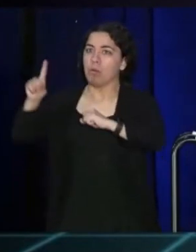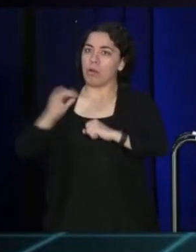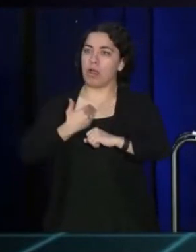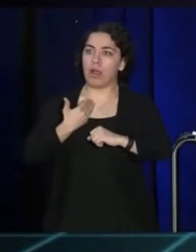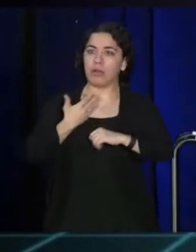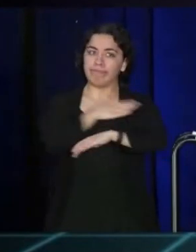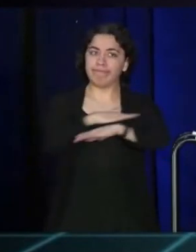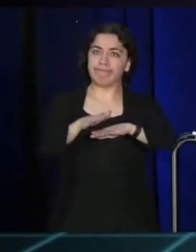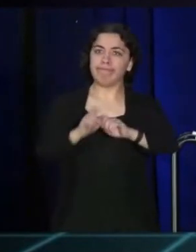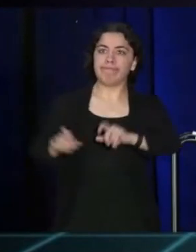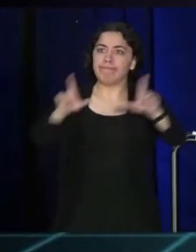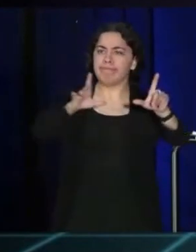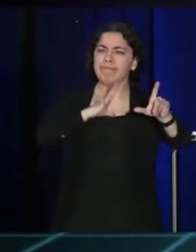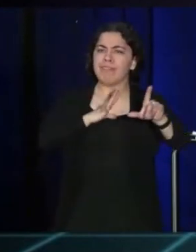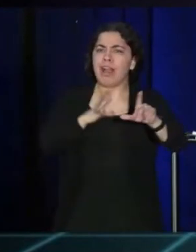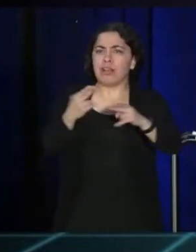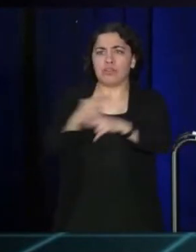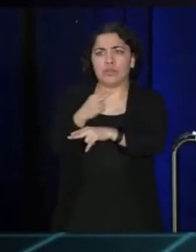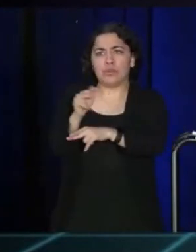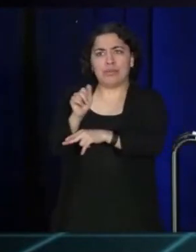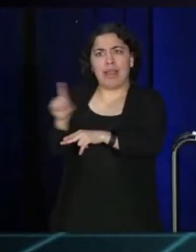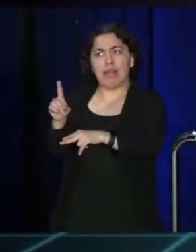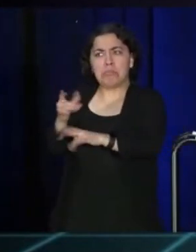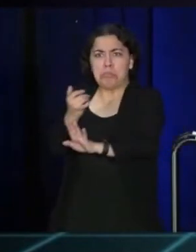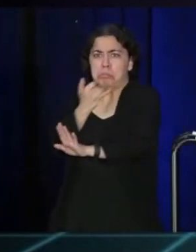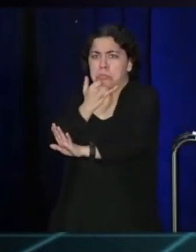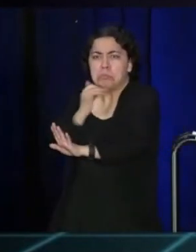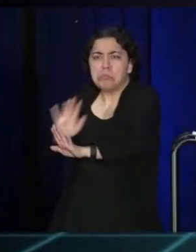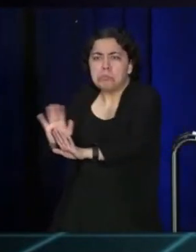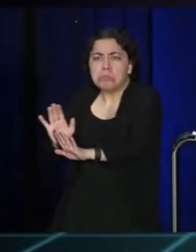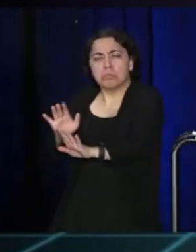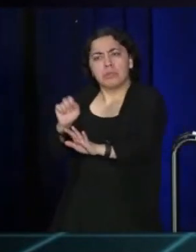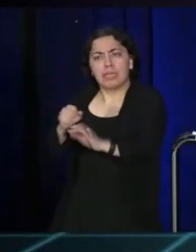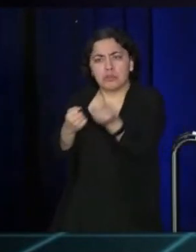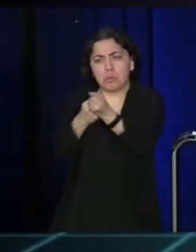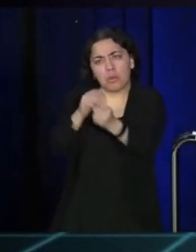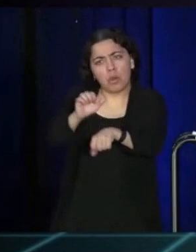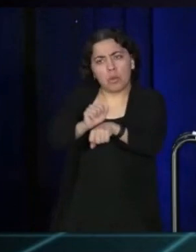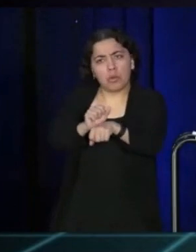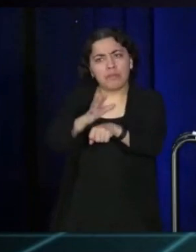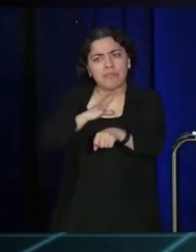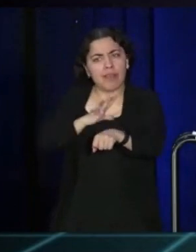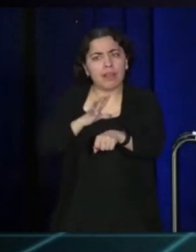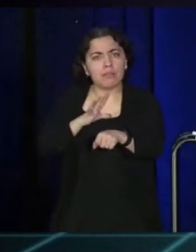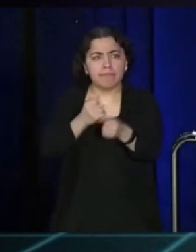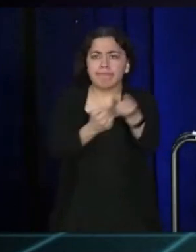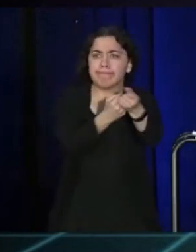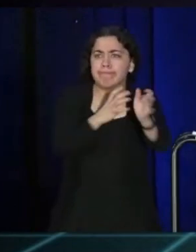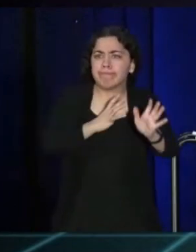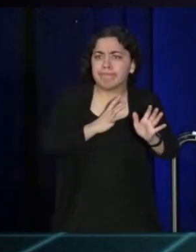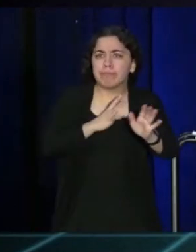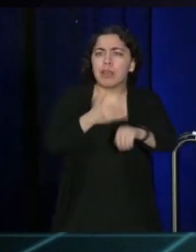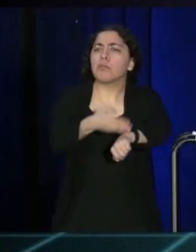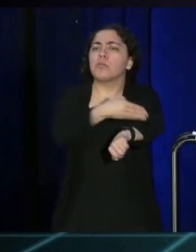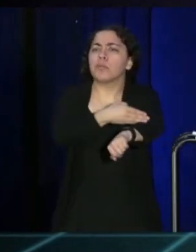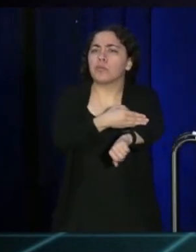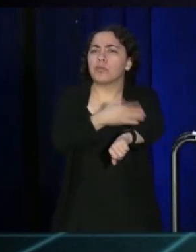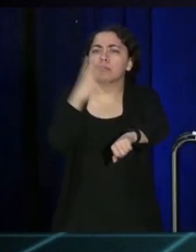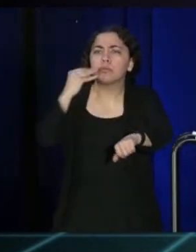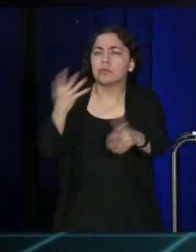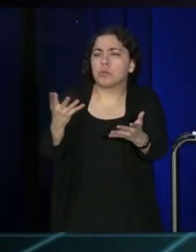inherently wrong about using ads to support your work and everything. So how can we improve it? You could just